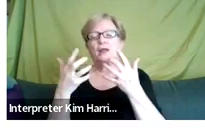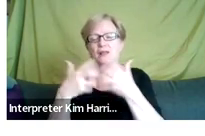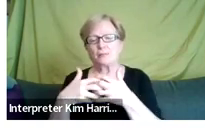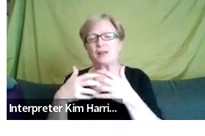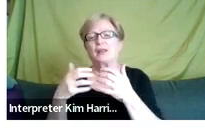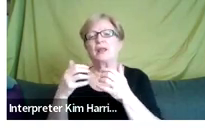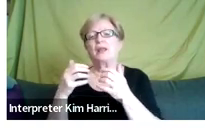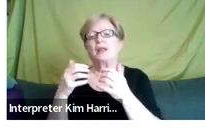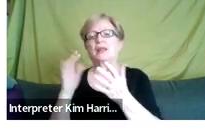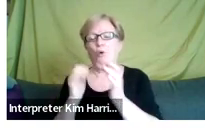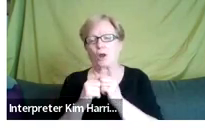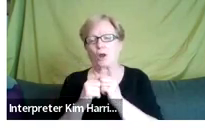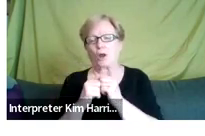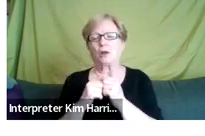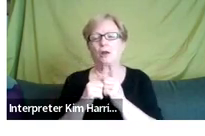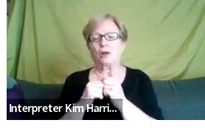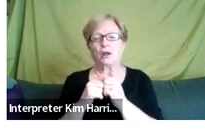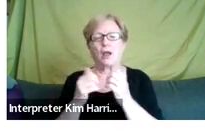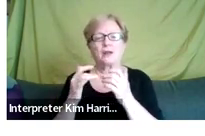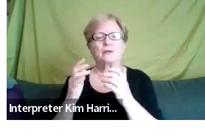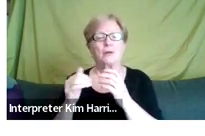make sure they're up to the ADA.